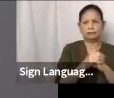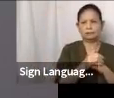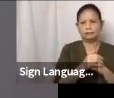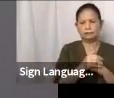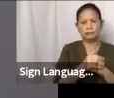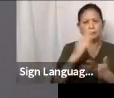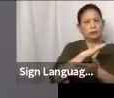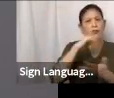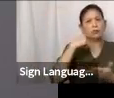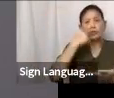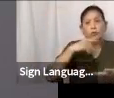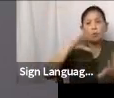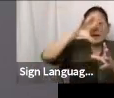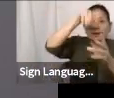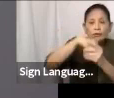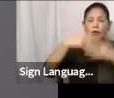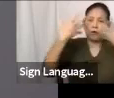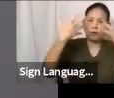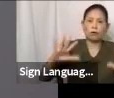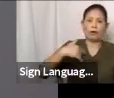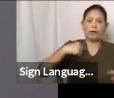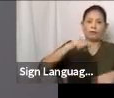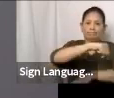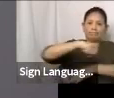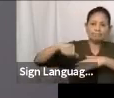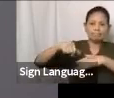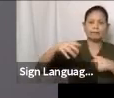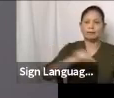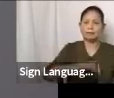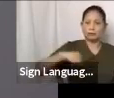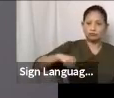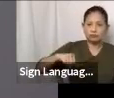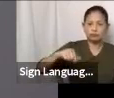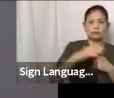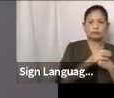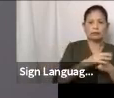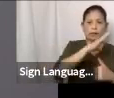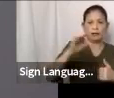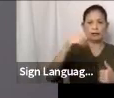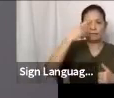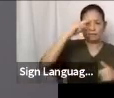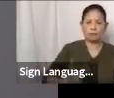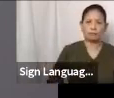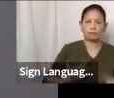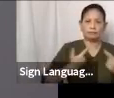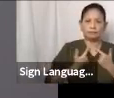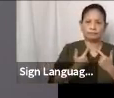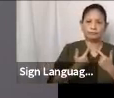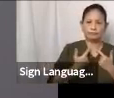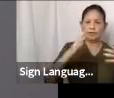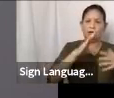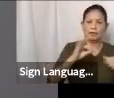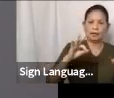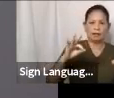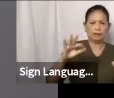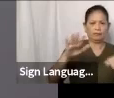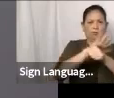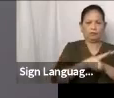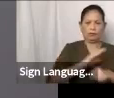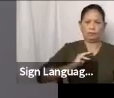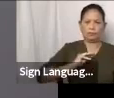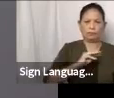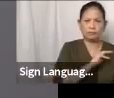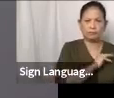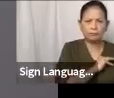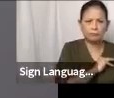would include a person who have undergone surgical intervention to live in full time as a member of